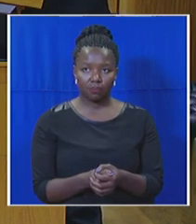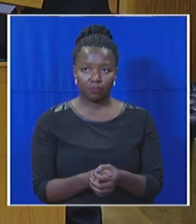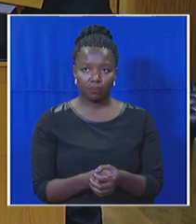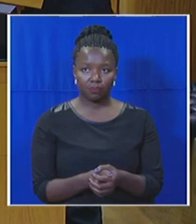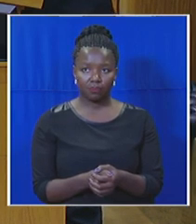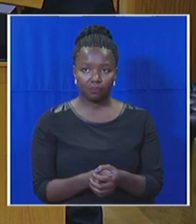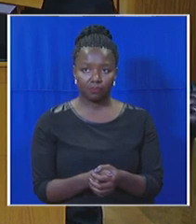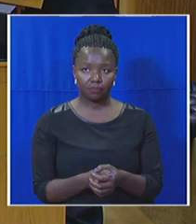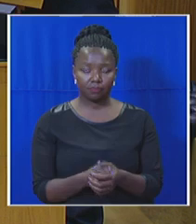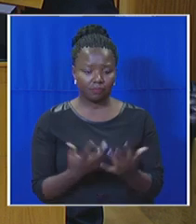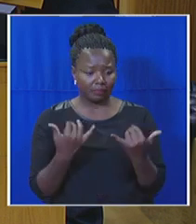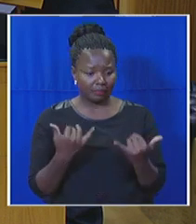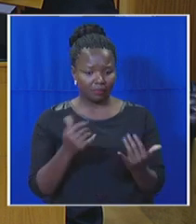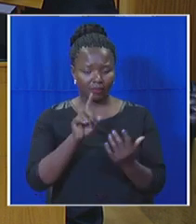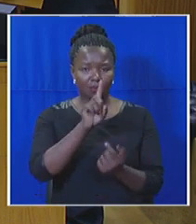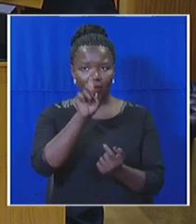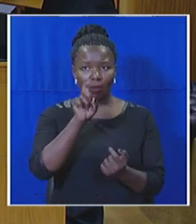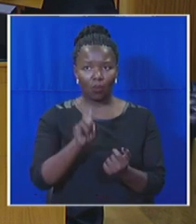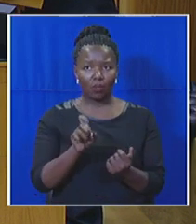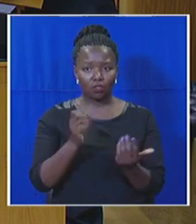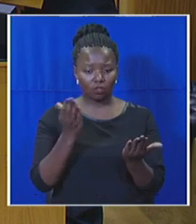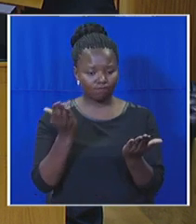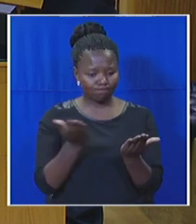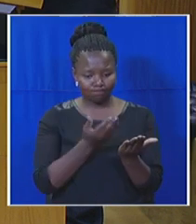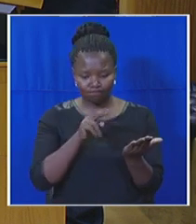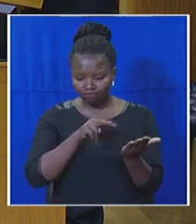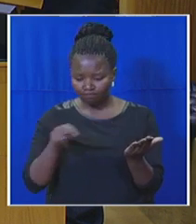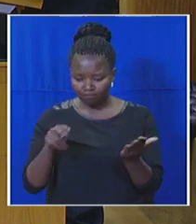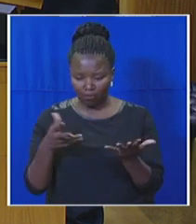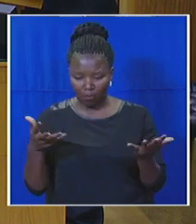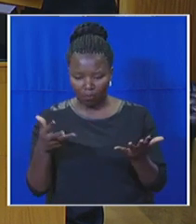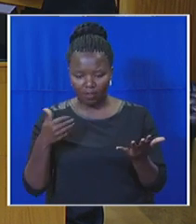I shoved my question without realizing.